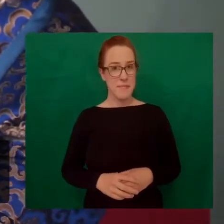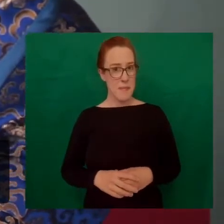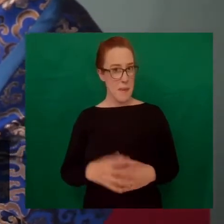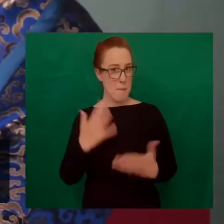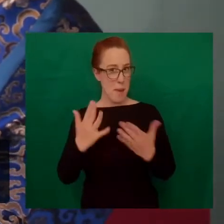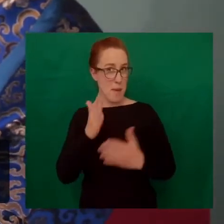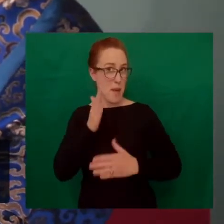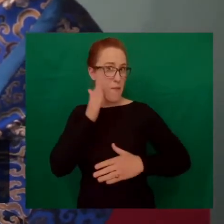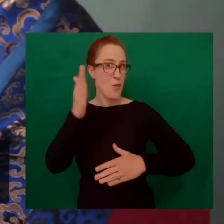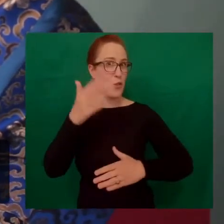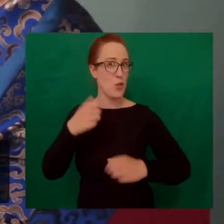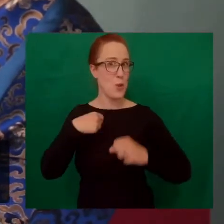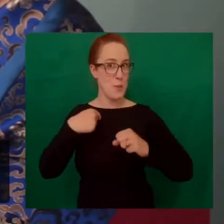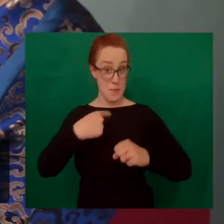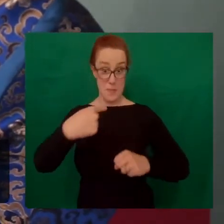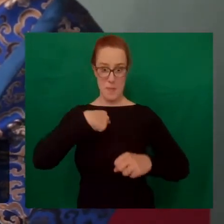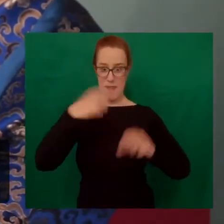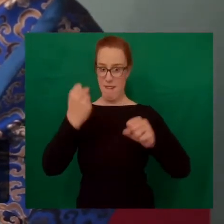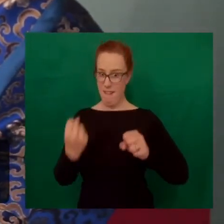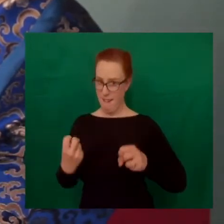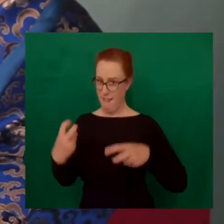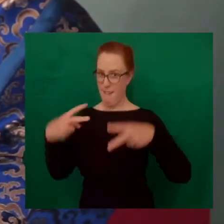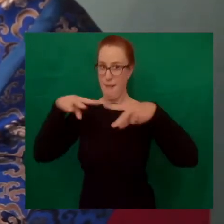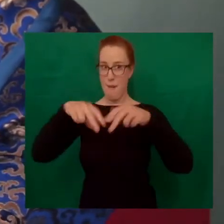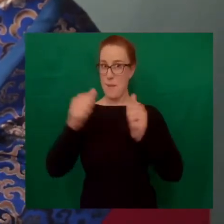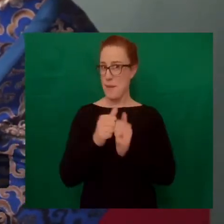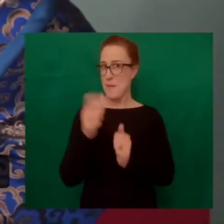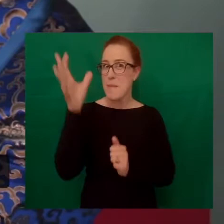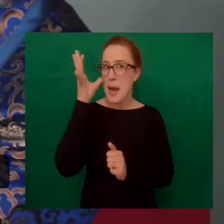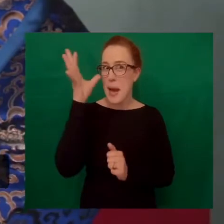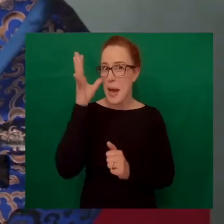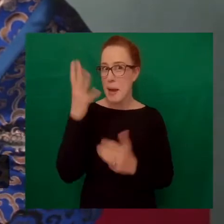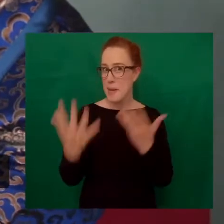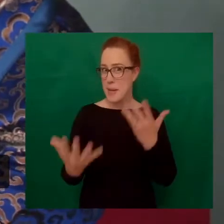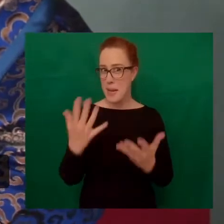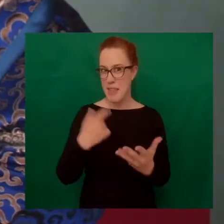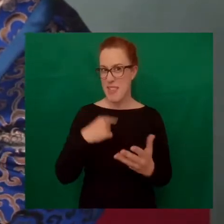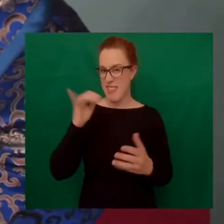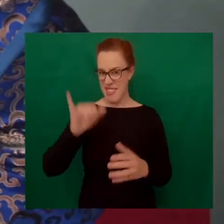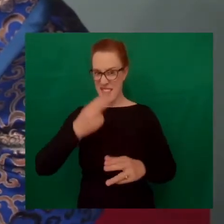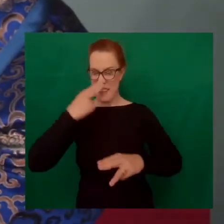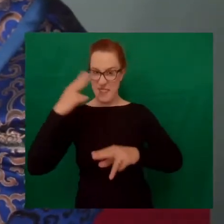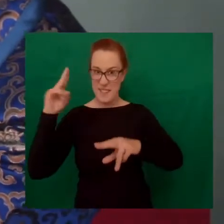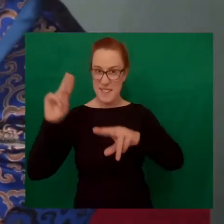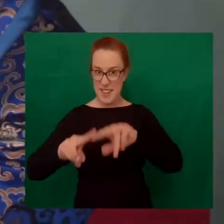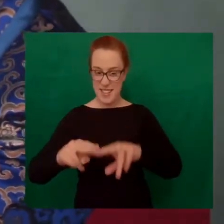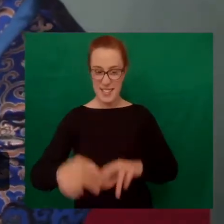Maybe someday Maddie will take me for a ride on it. That would be fun.